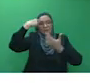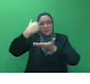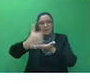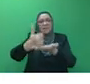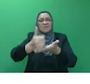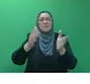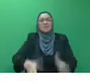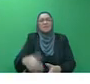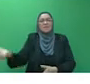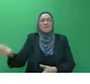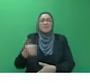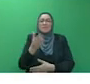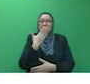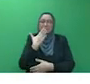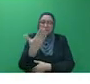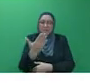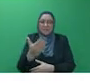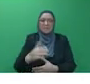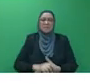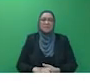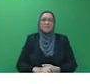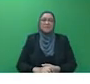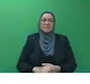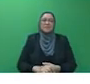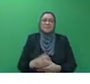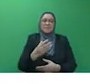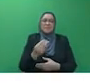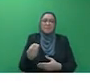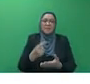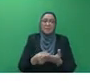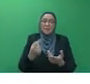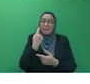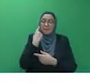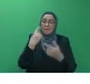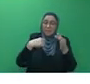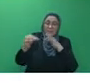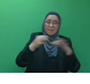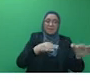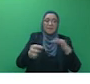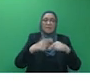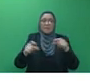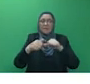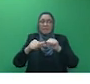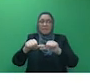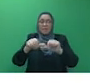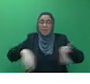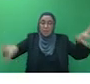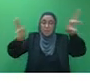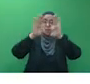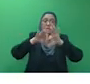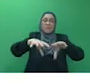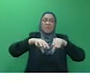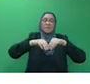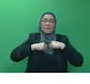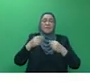parting thing uh like you said adaptability adaptability key to survival uh any wise words from duggas limb to them